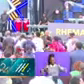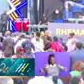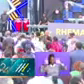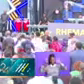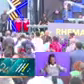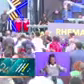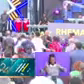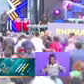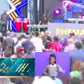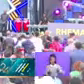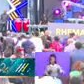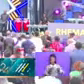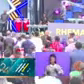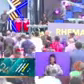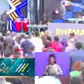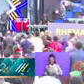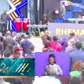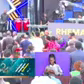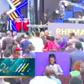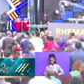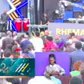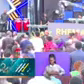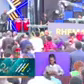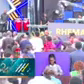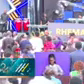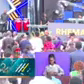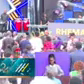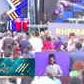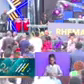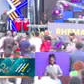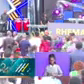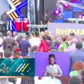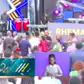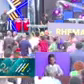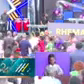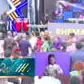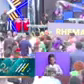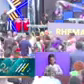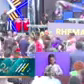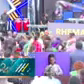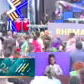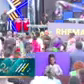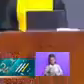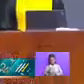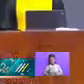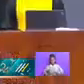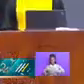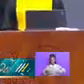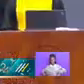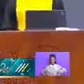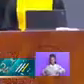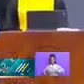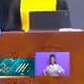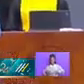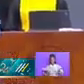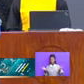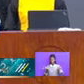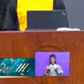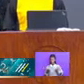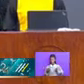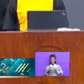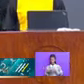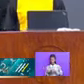babies Miracle of babies this is going to become a ground